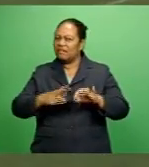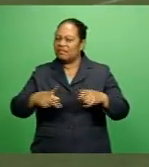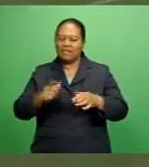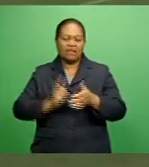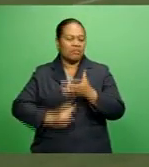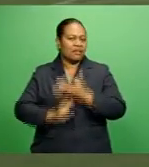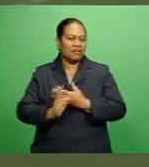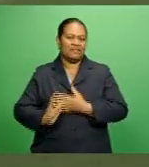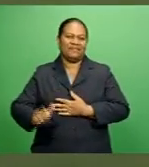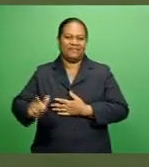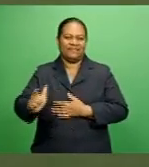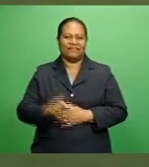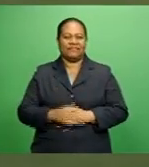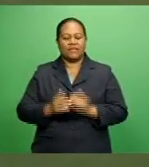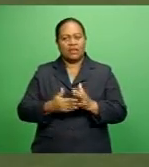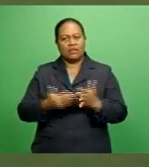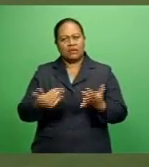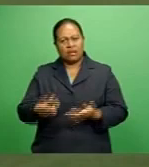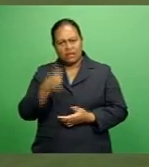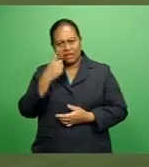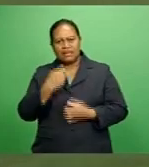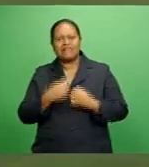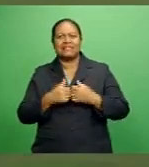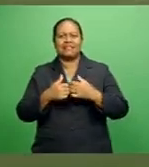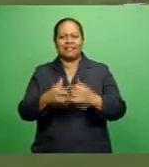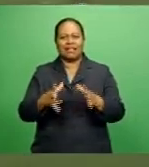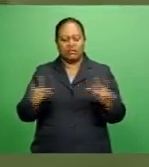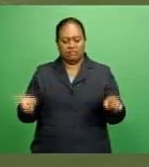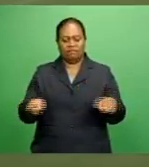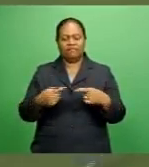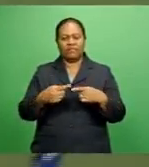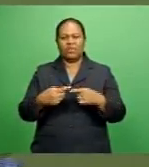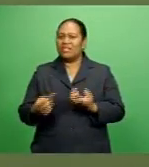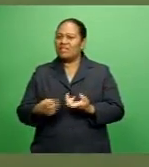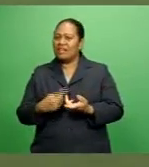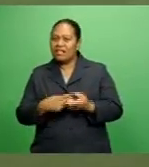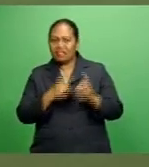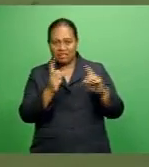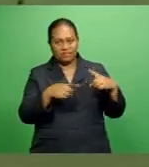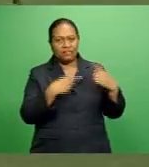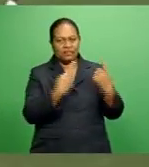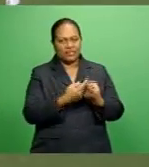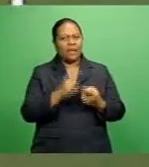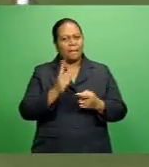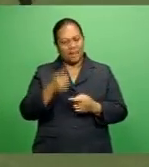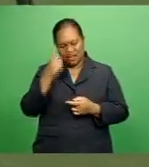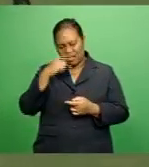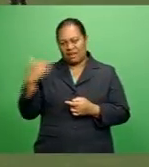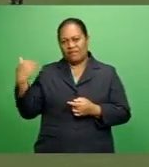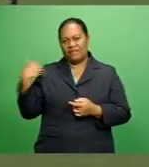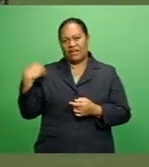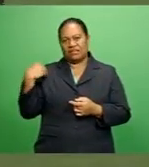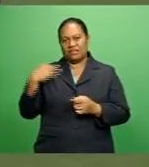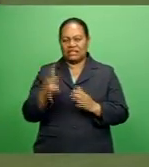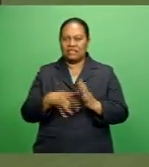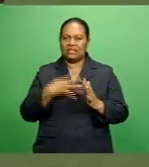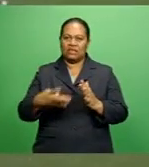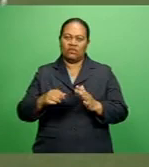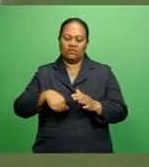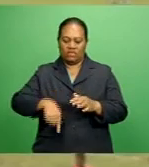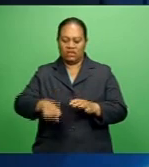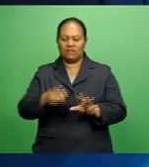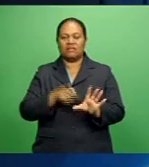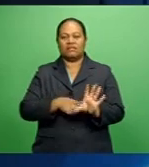Lambasa. Yusuf adds they could start the league matches for the remaining districts, but that would affect the entire competition schedule for the year.